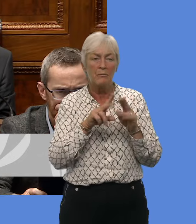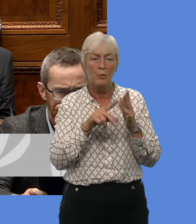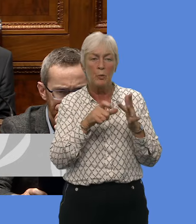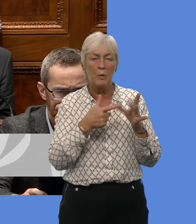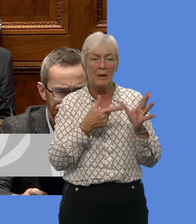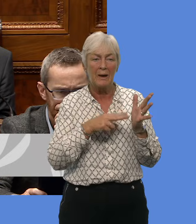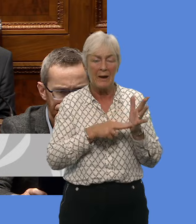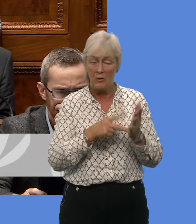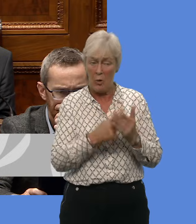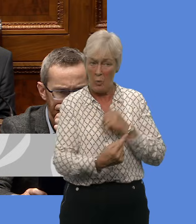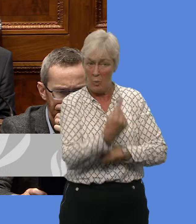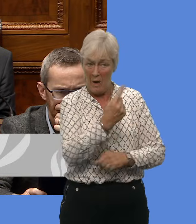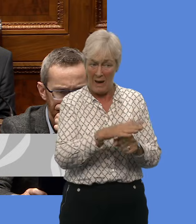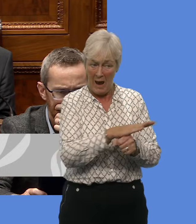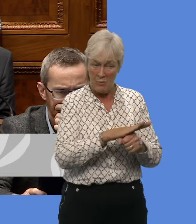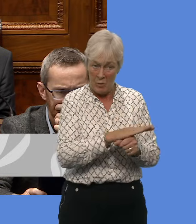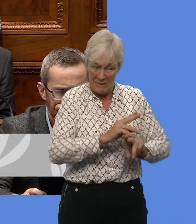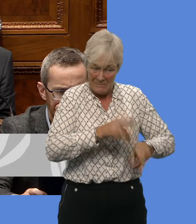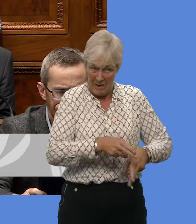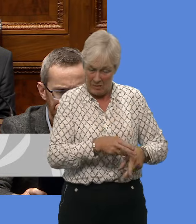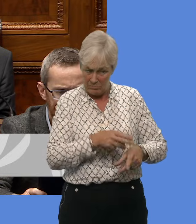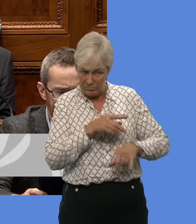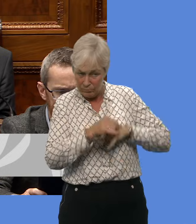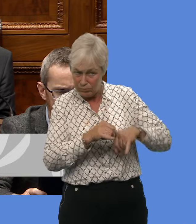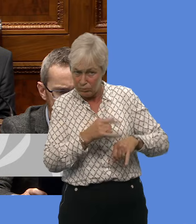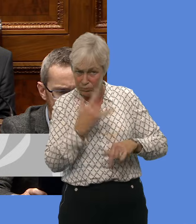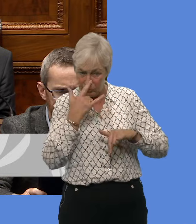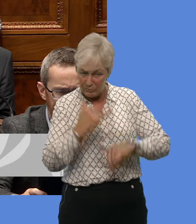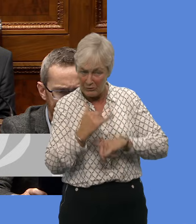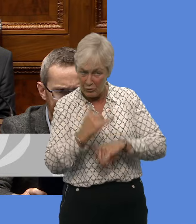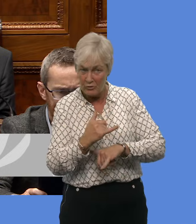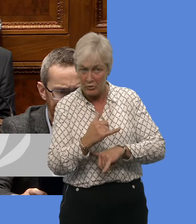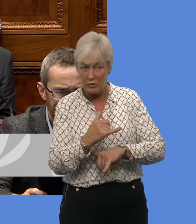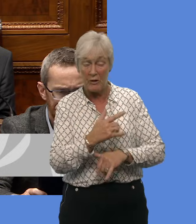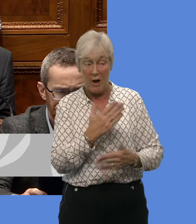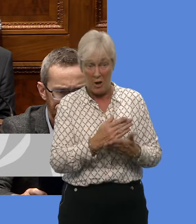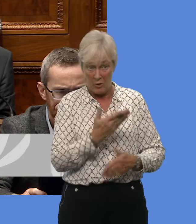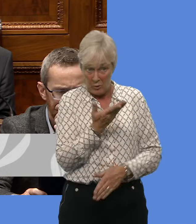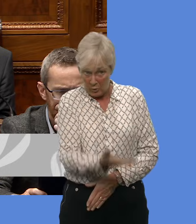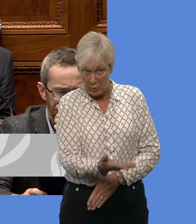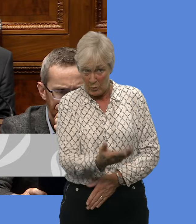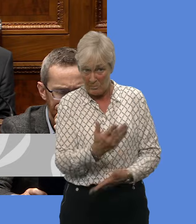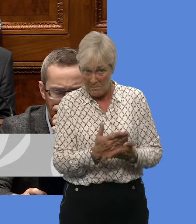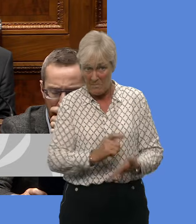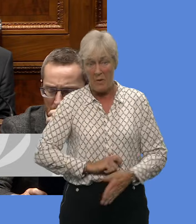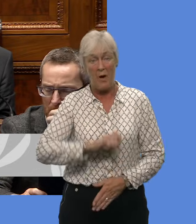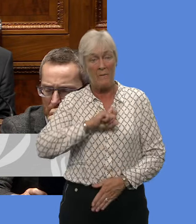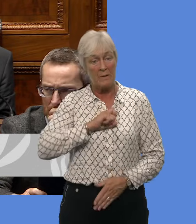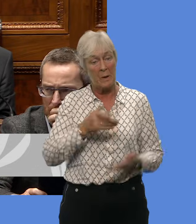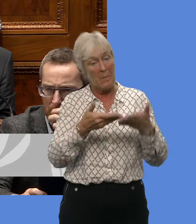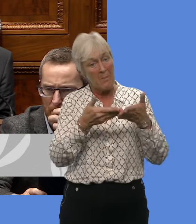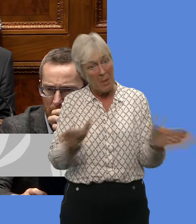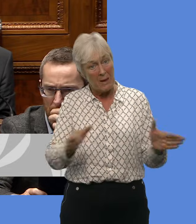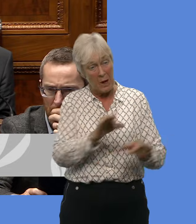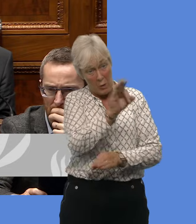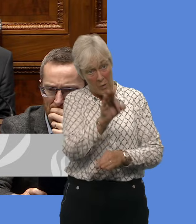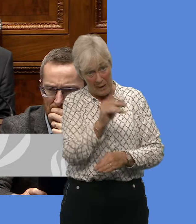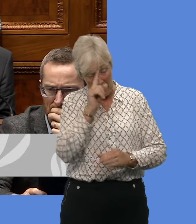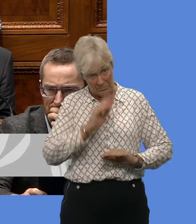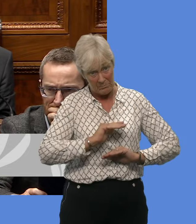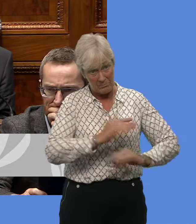case in the north where collusion was at play. Is the Deputy First Minister confident that the public inquiry will now deliver the truth that the